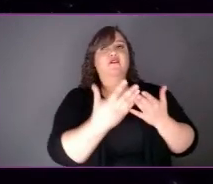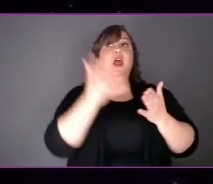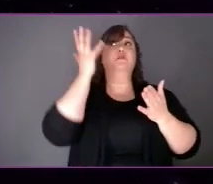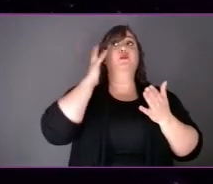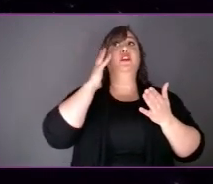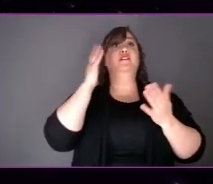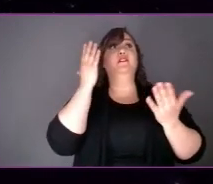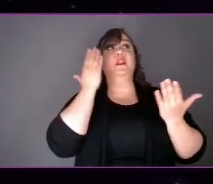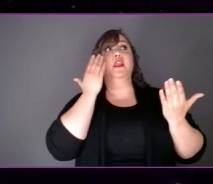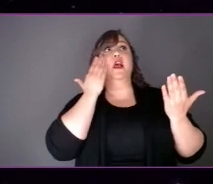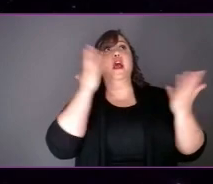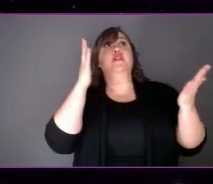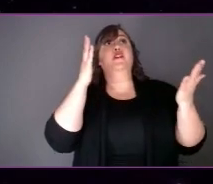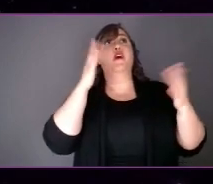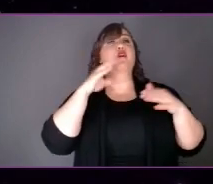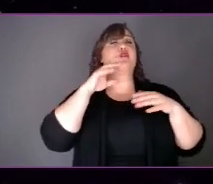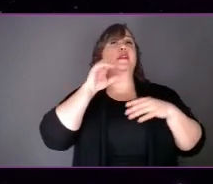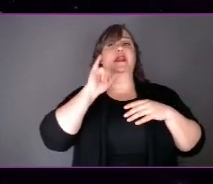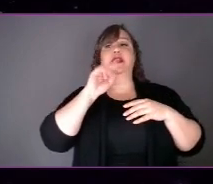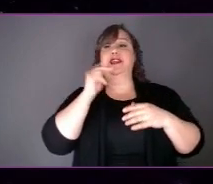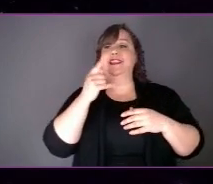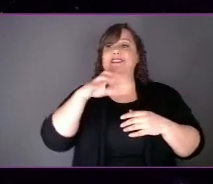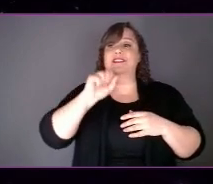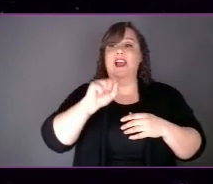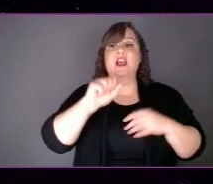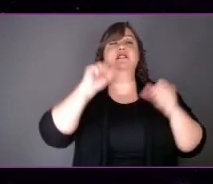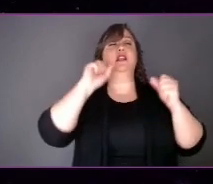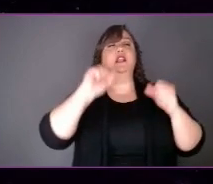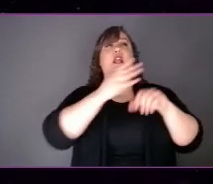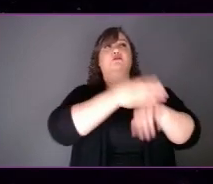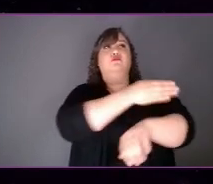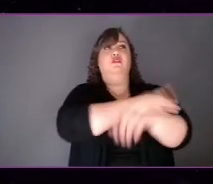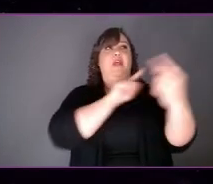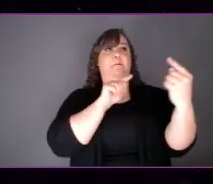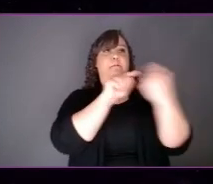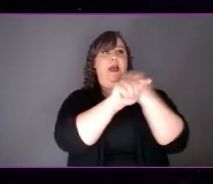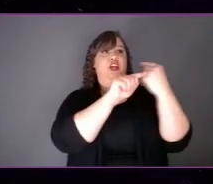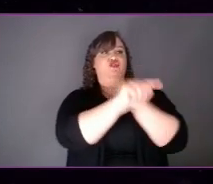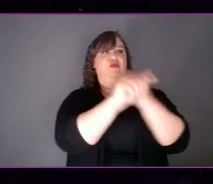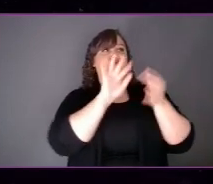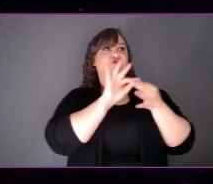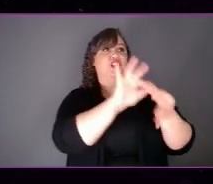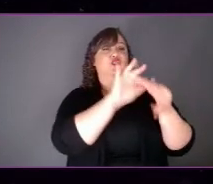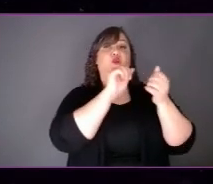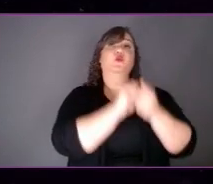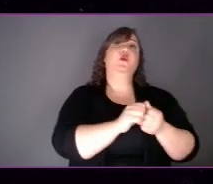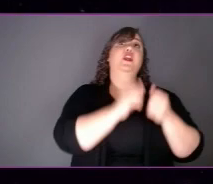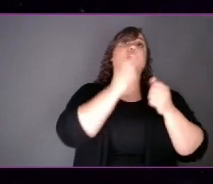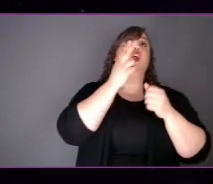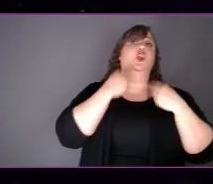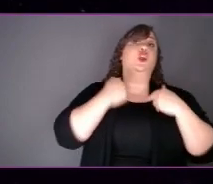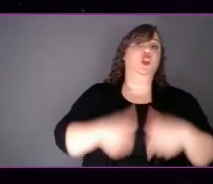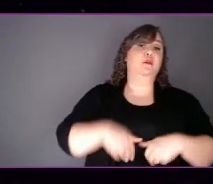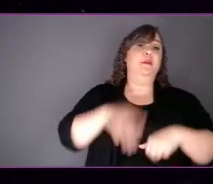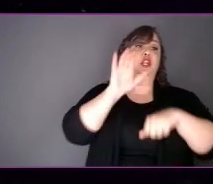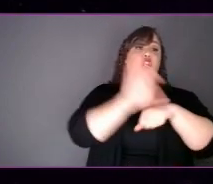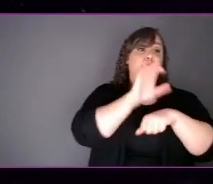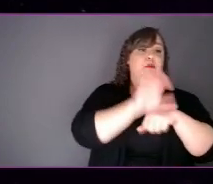provide, that could improve the bidirectional relationships between human-computer interactions and team interactions as well.